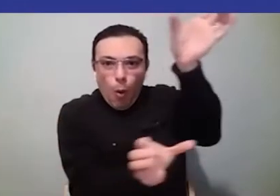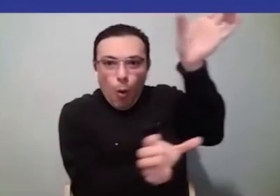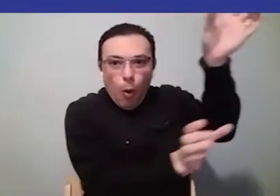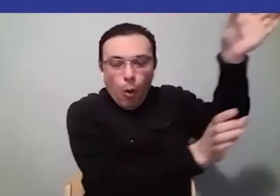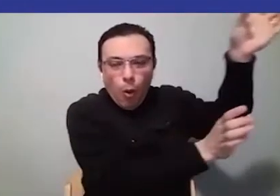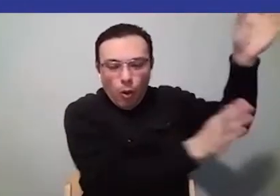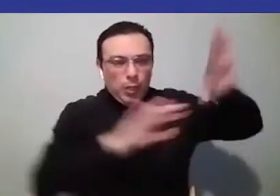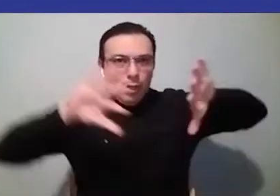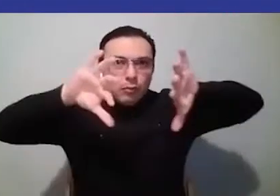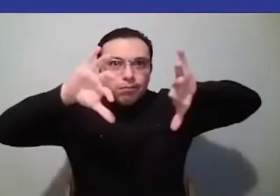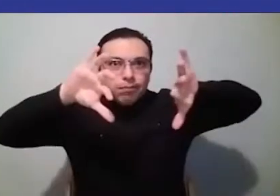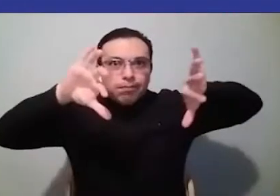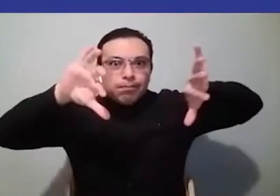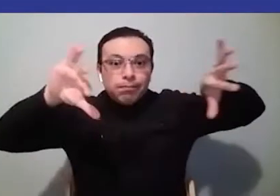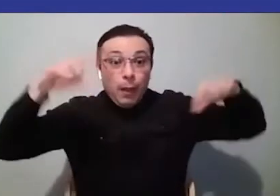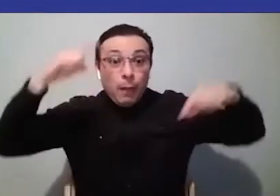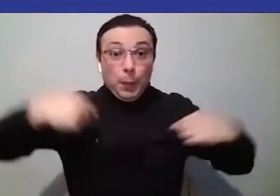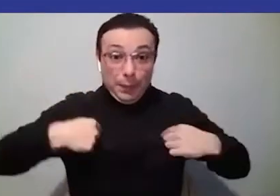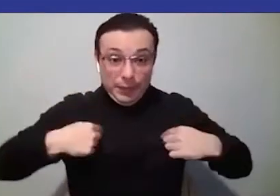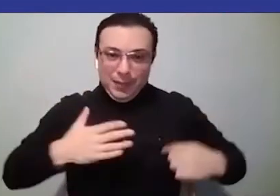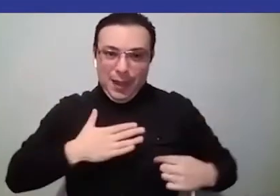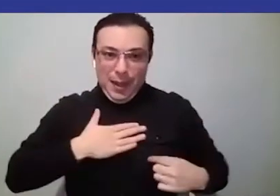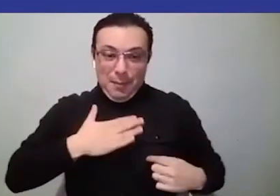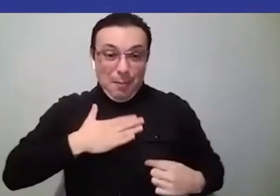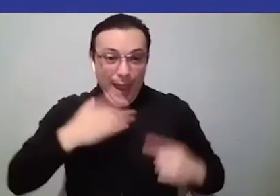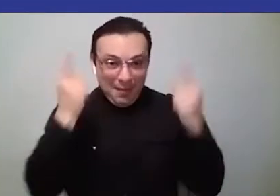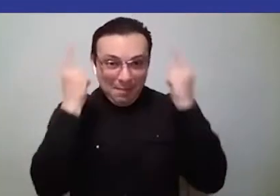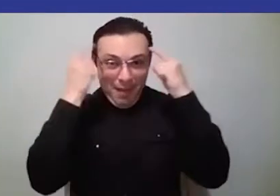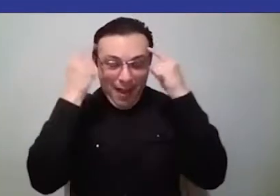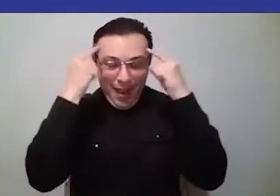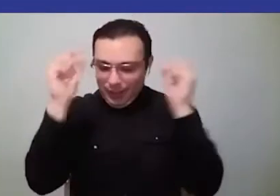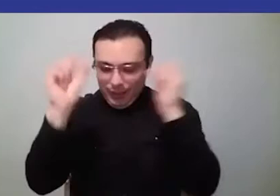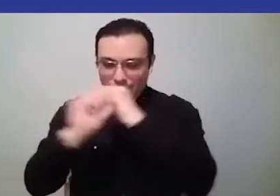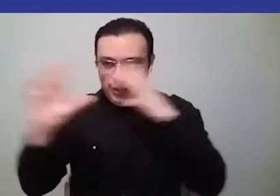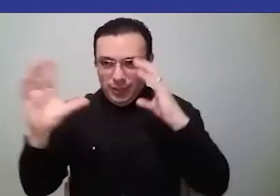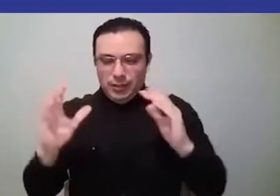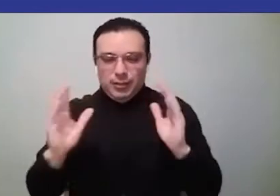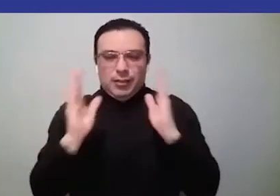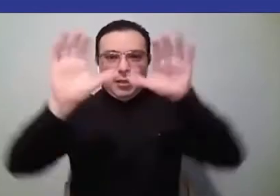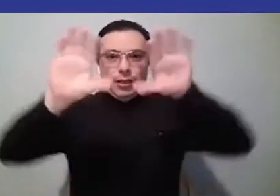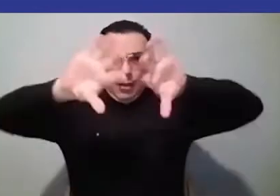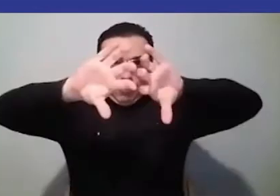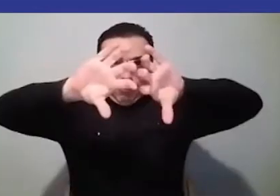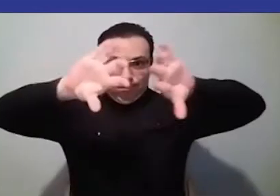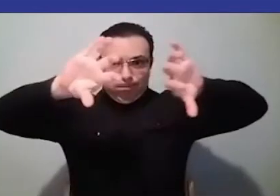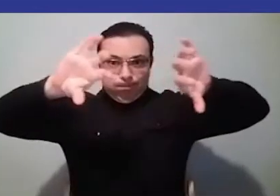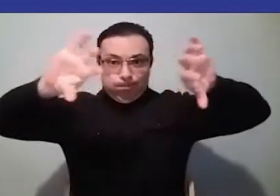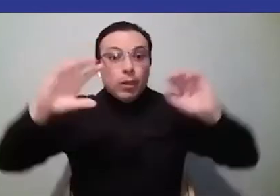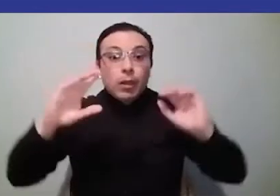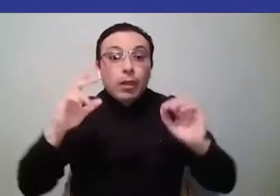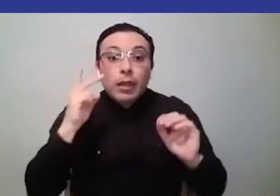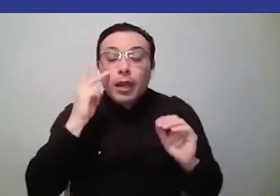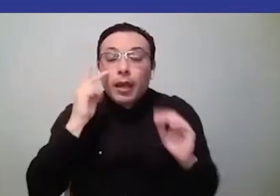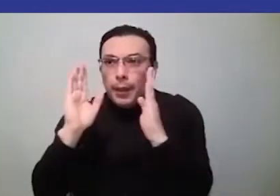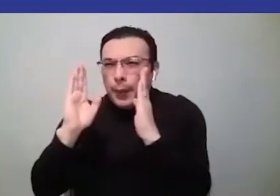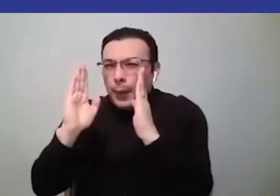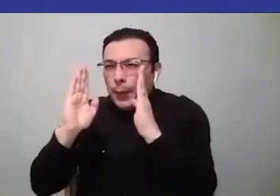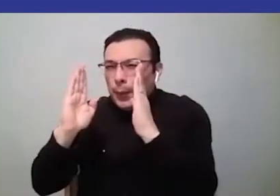was like, as far as my eyes could possibly see